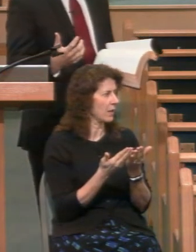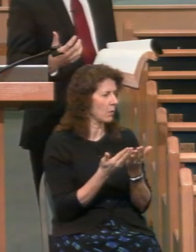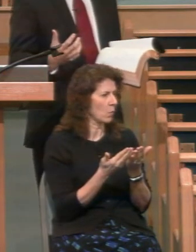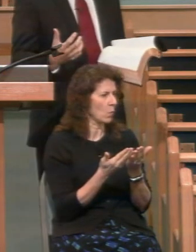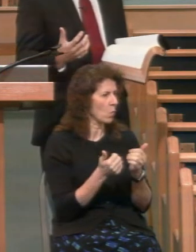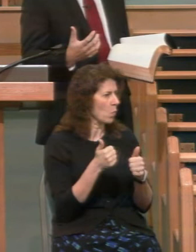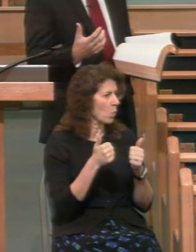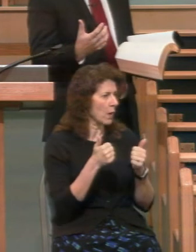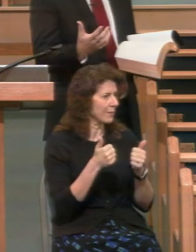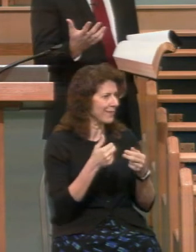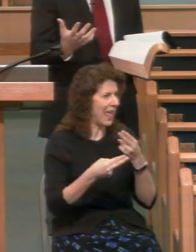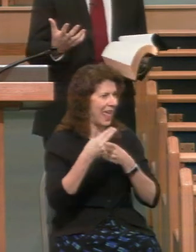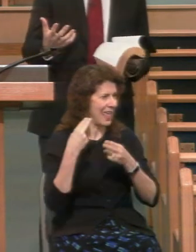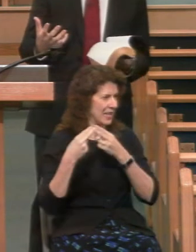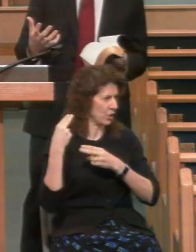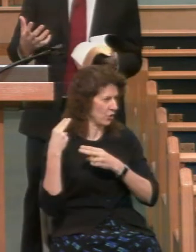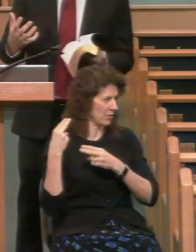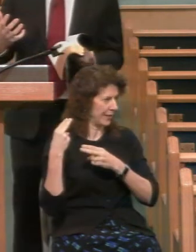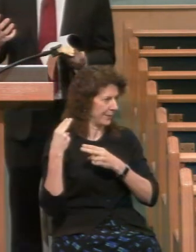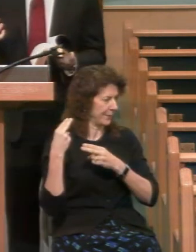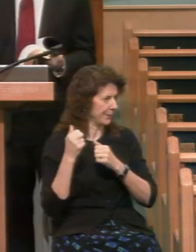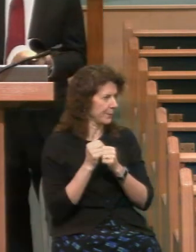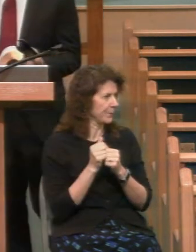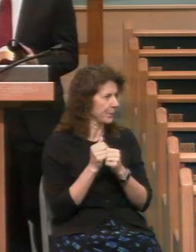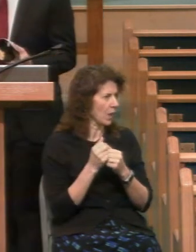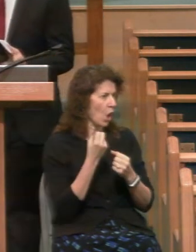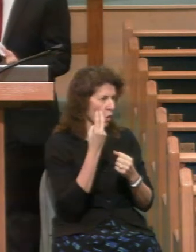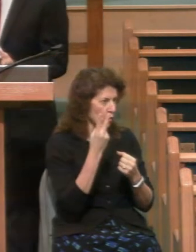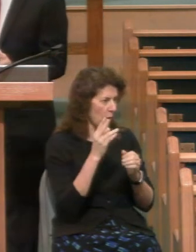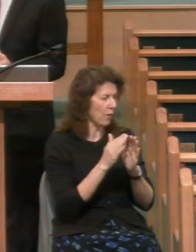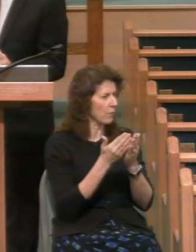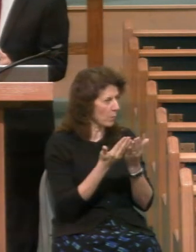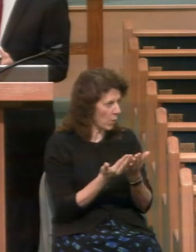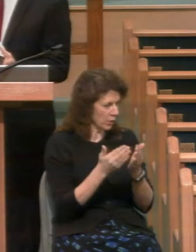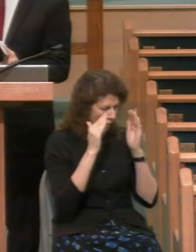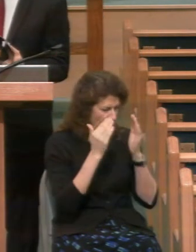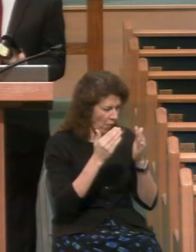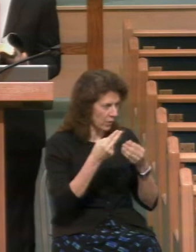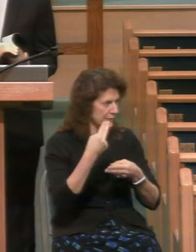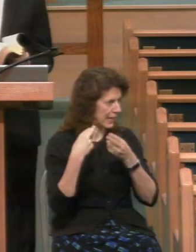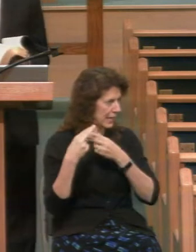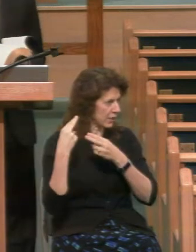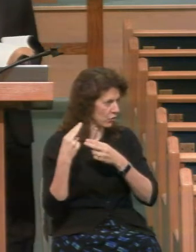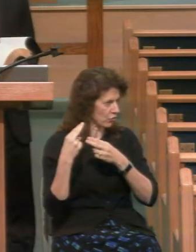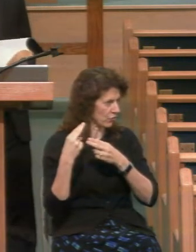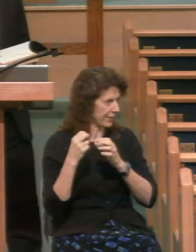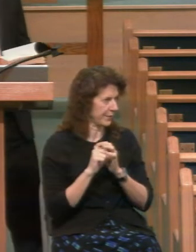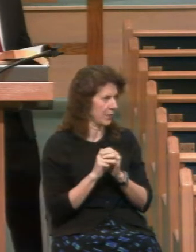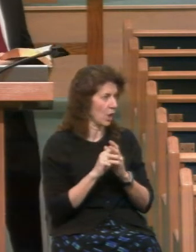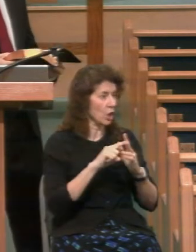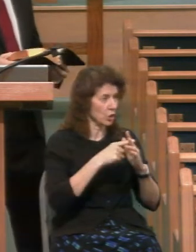right? History, right? 12 books of history. And we start with the conquest with